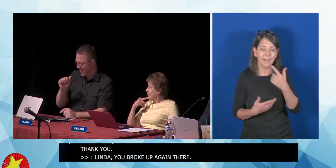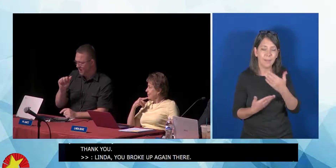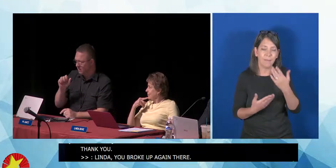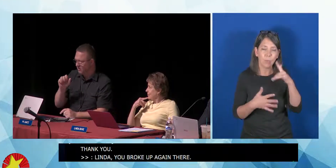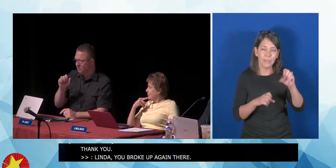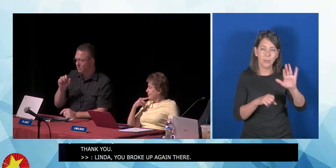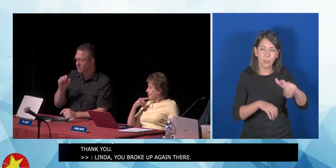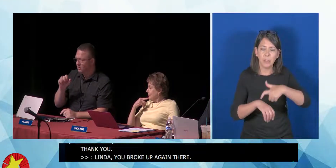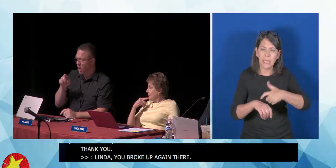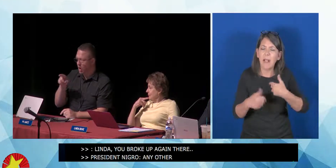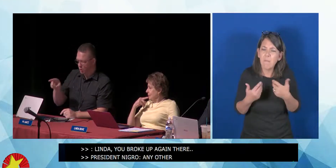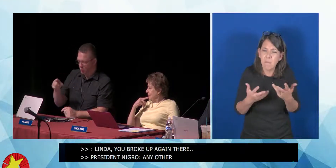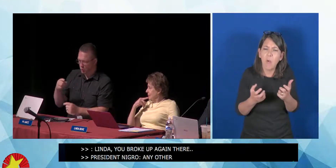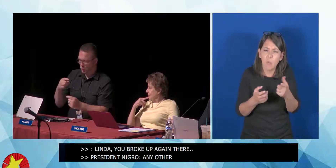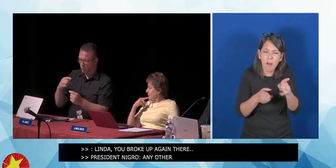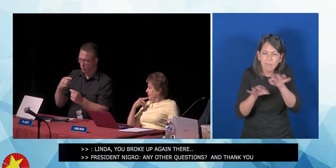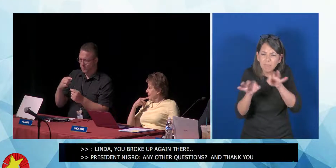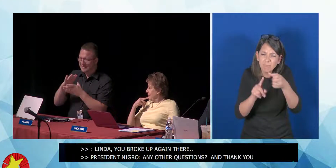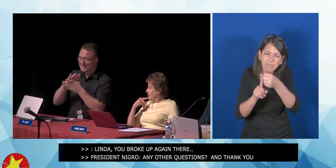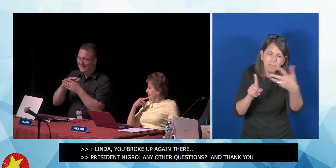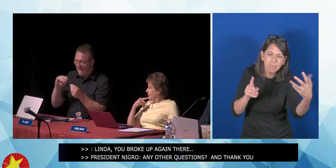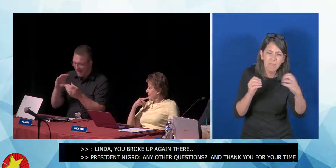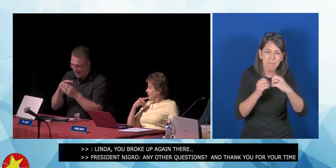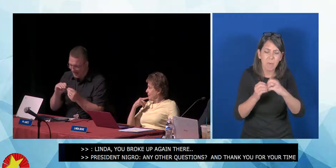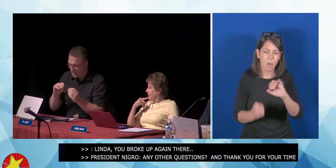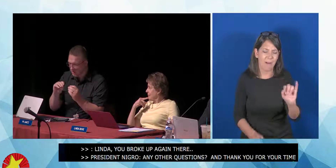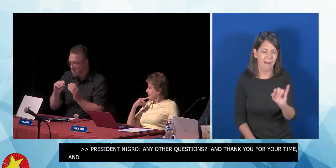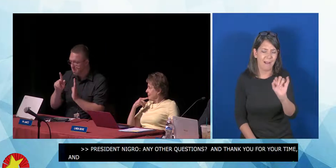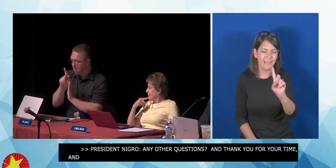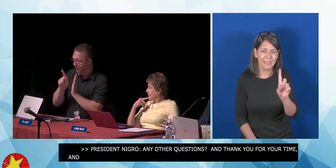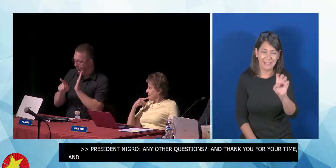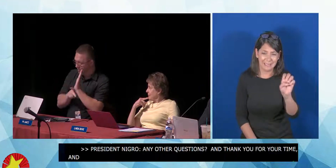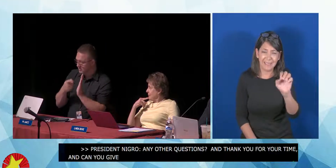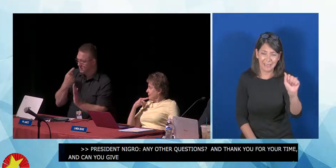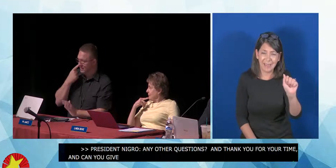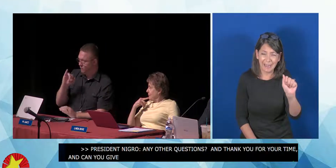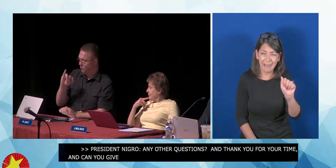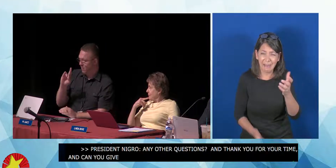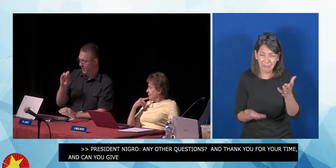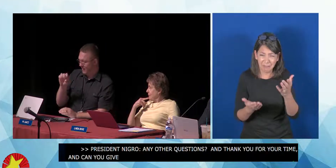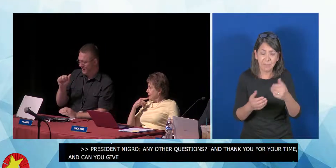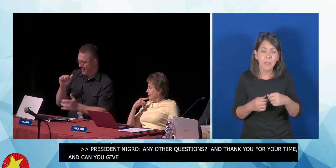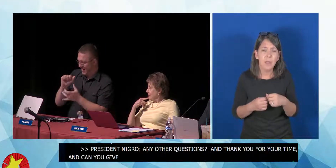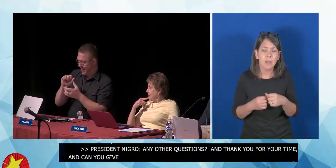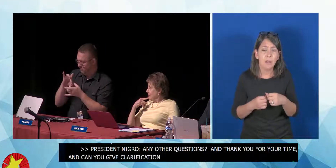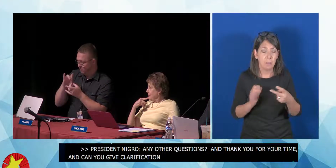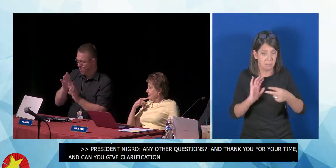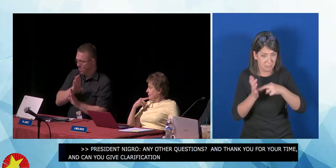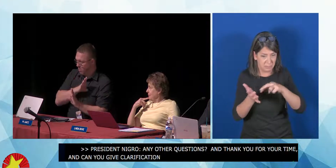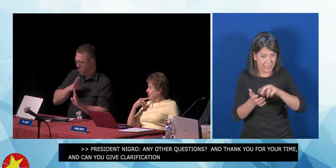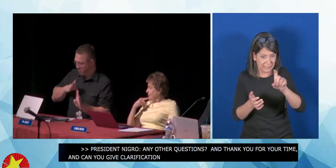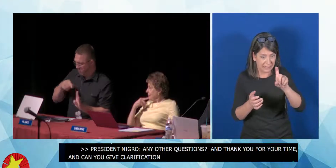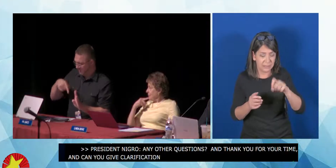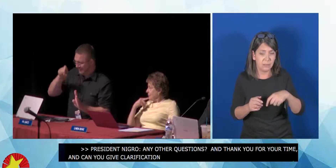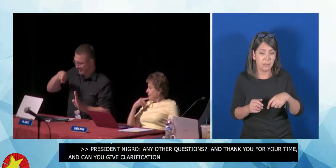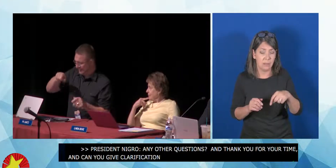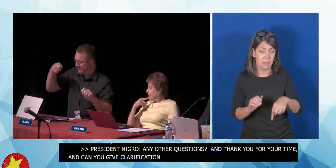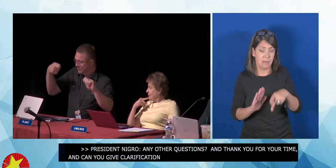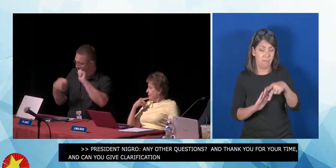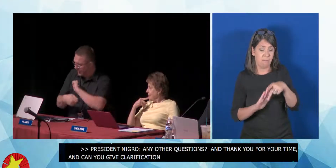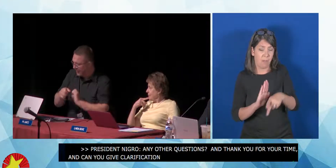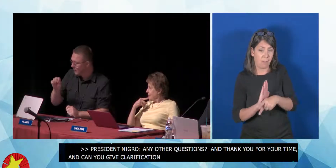clarification on IDEA. So, are we saying that the policy